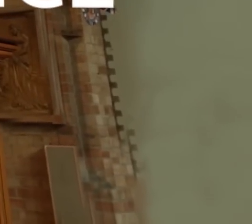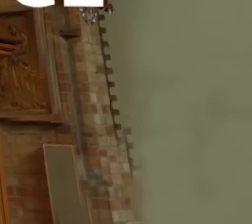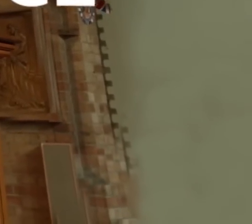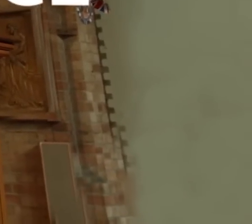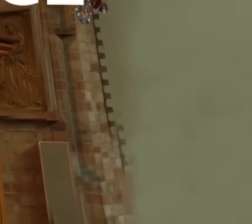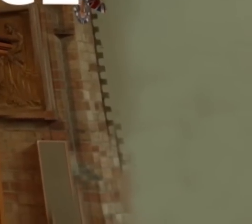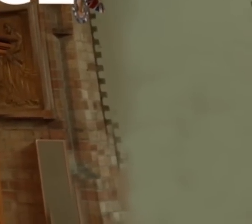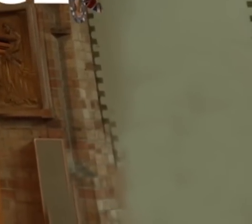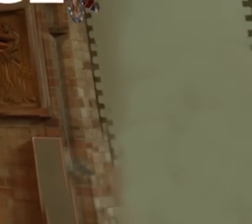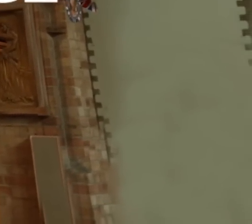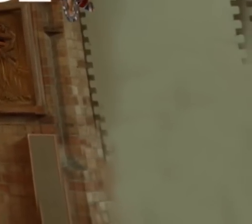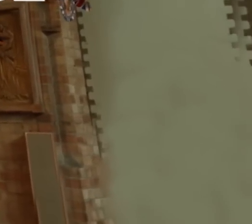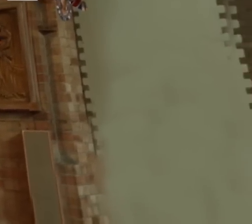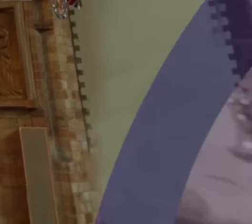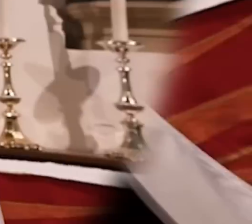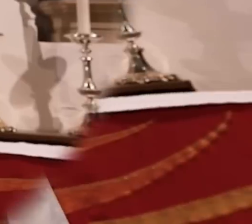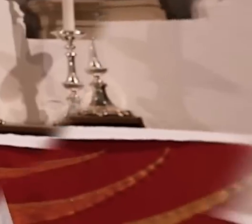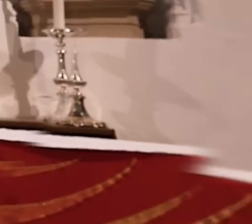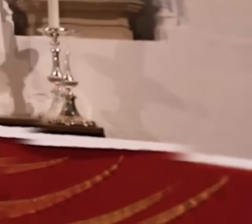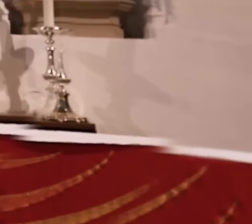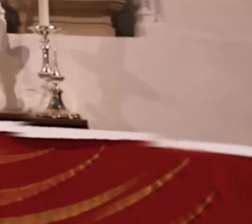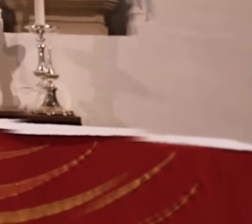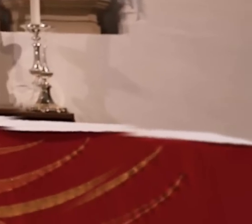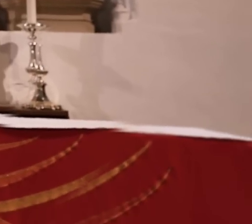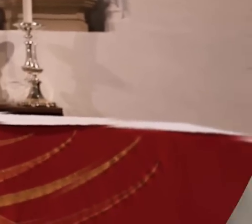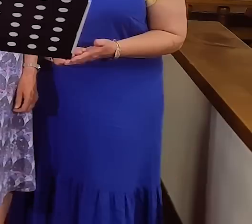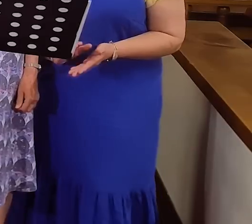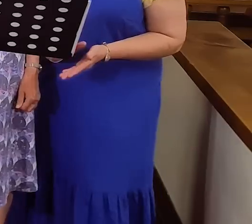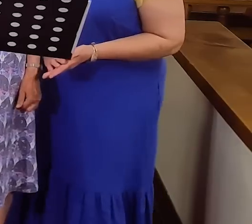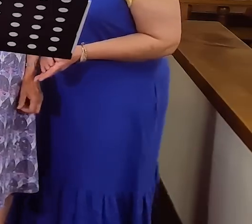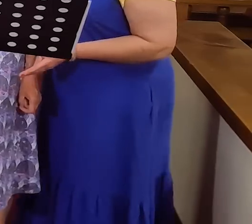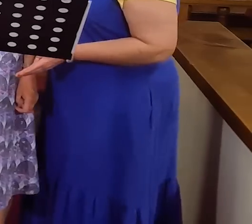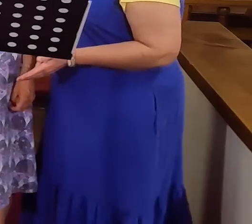salvation is making all things new. Amen.